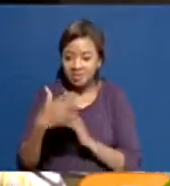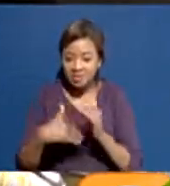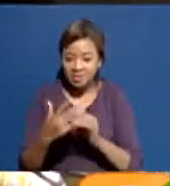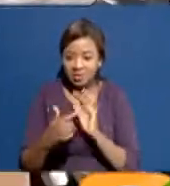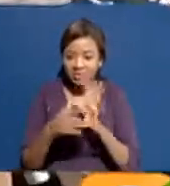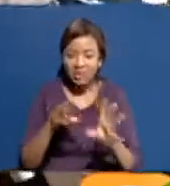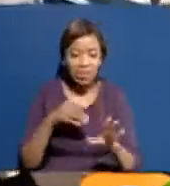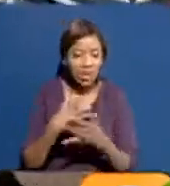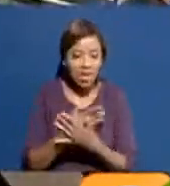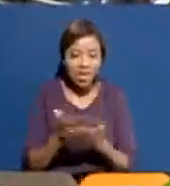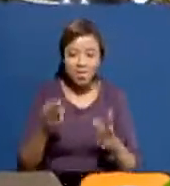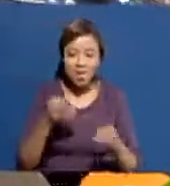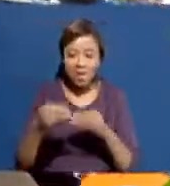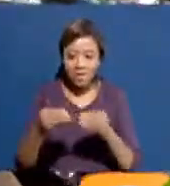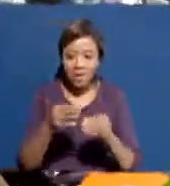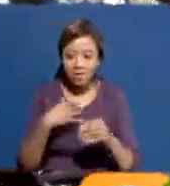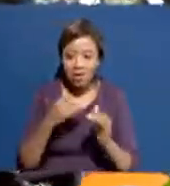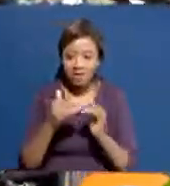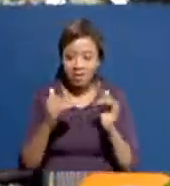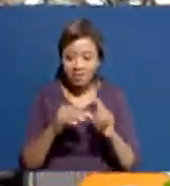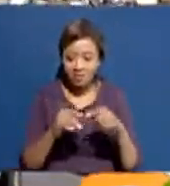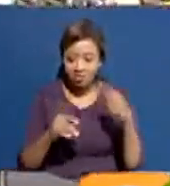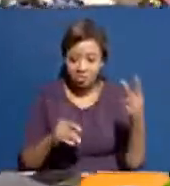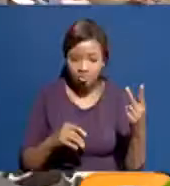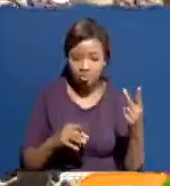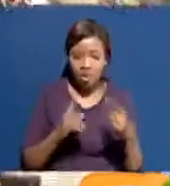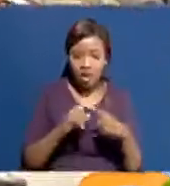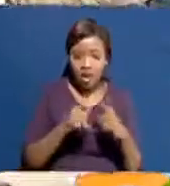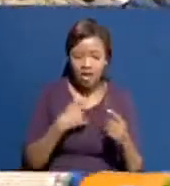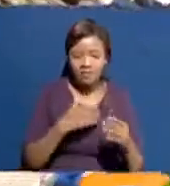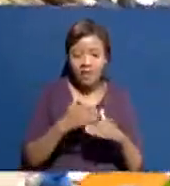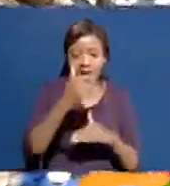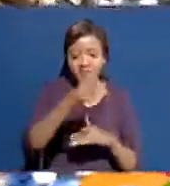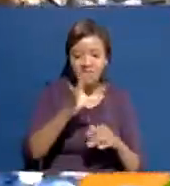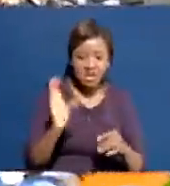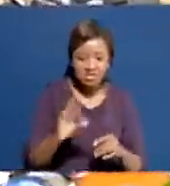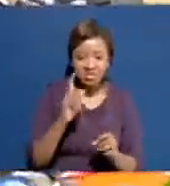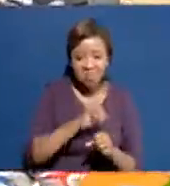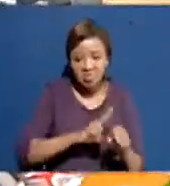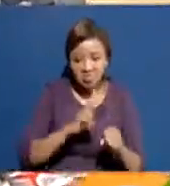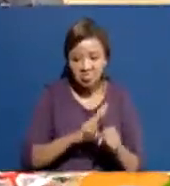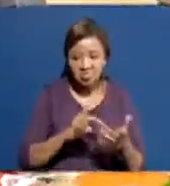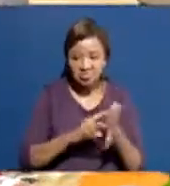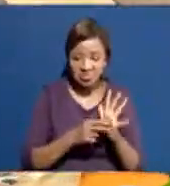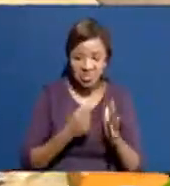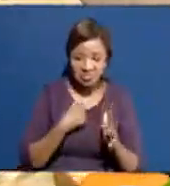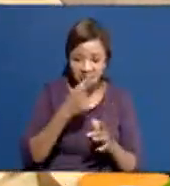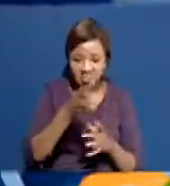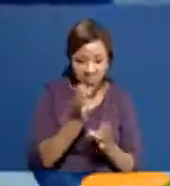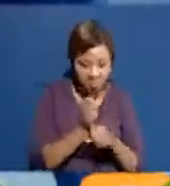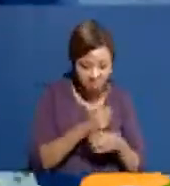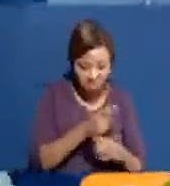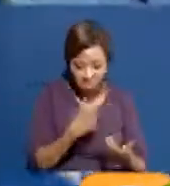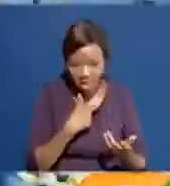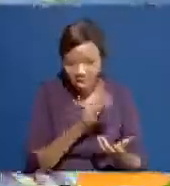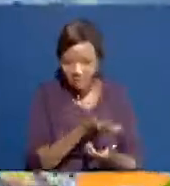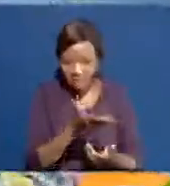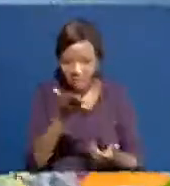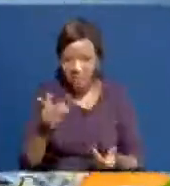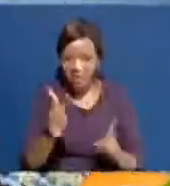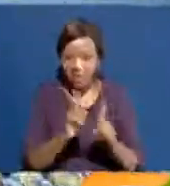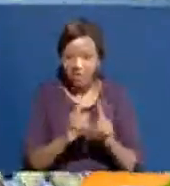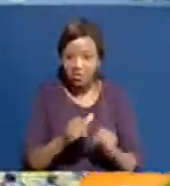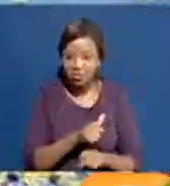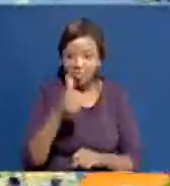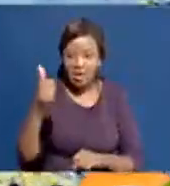plastic waste. We have two categories. We have what you call the post-consumer waste. This is what you and I produce in our households. And then we have